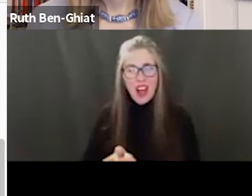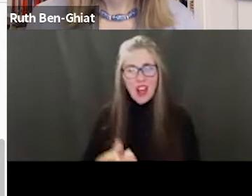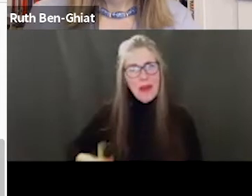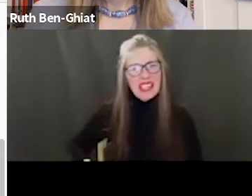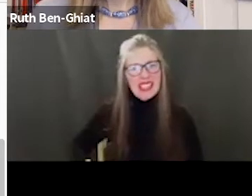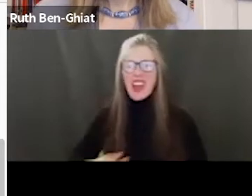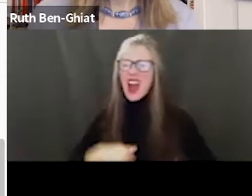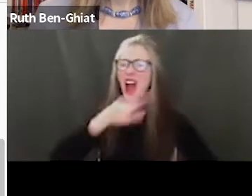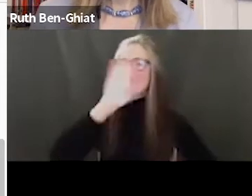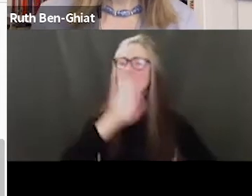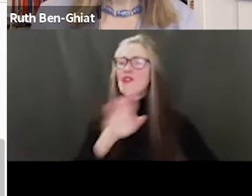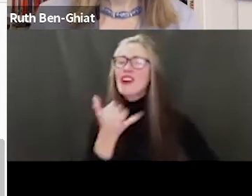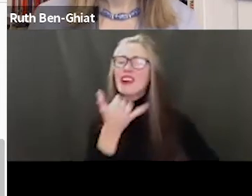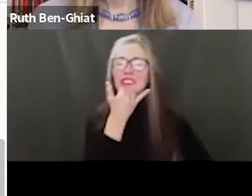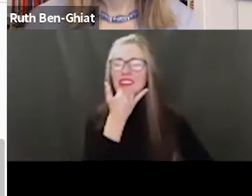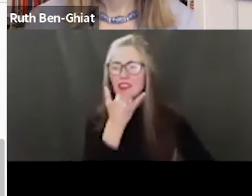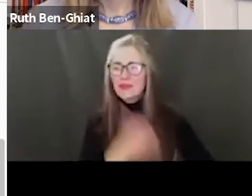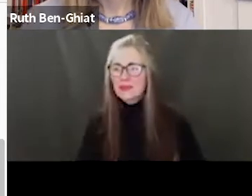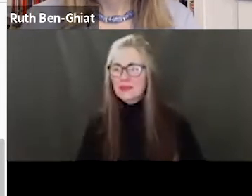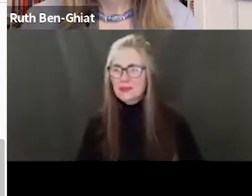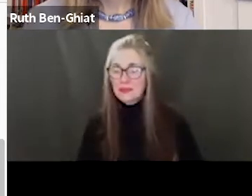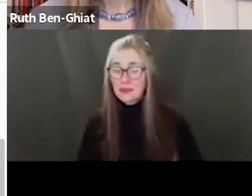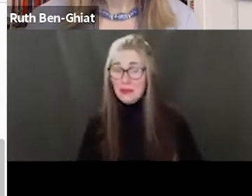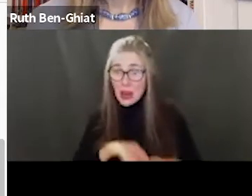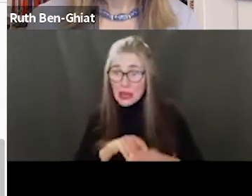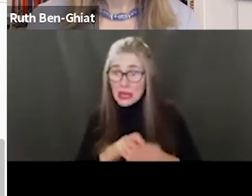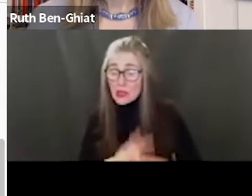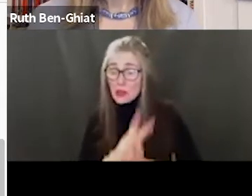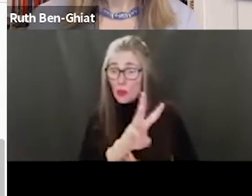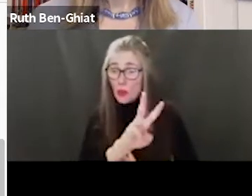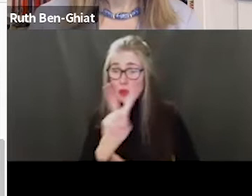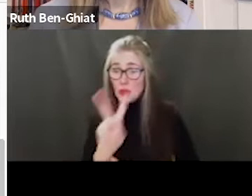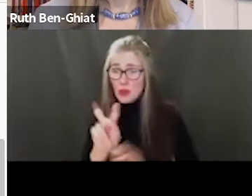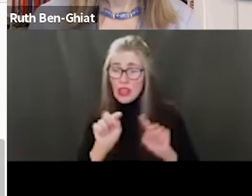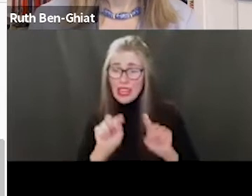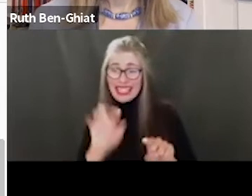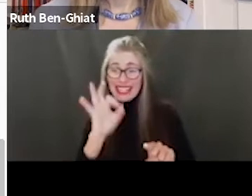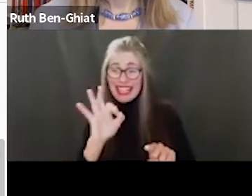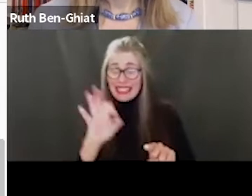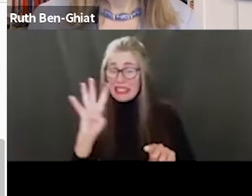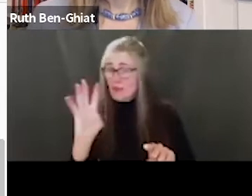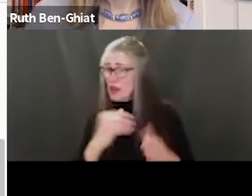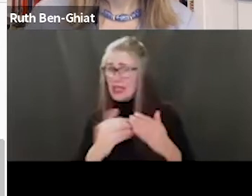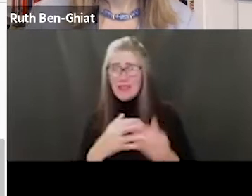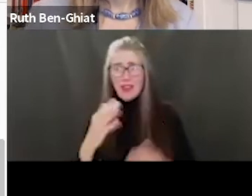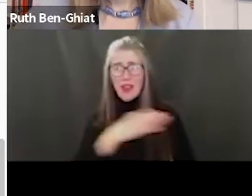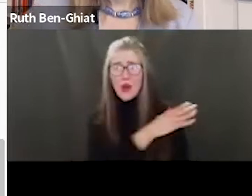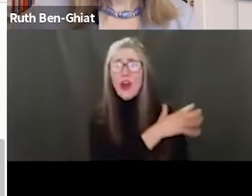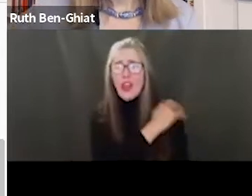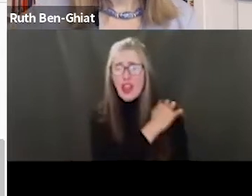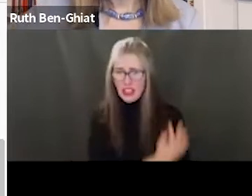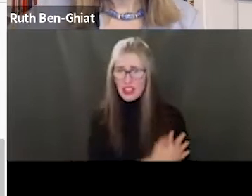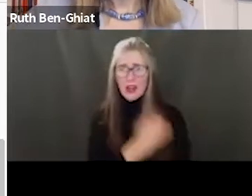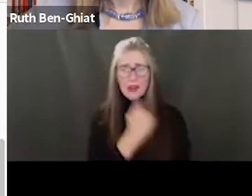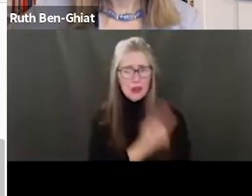wrong," as he entered Italy into World War II in 1940 against the advice of many of his generals. When